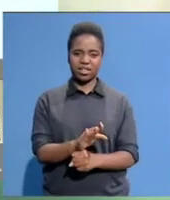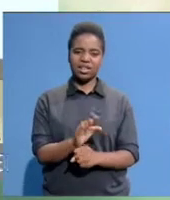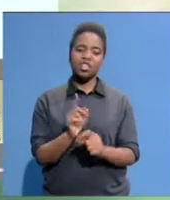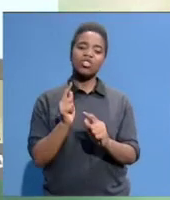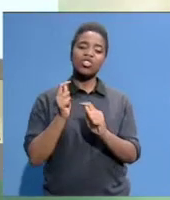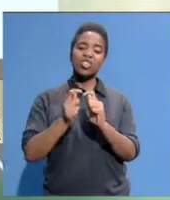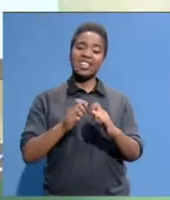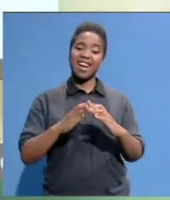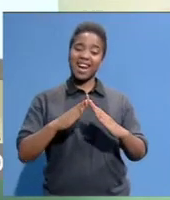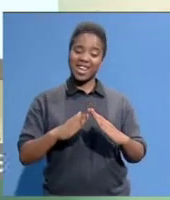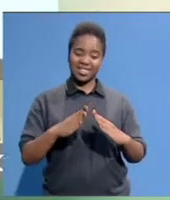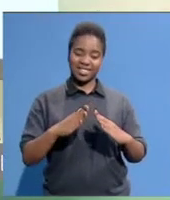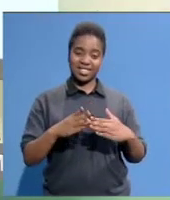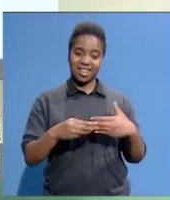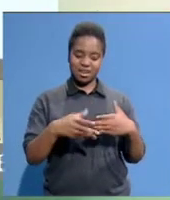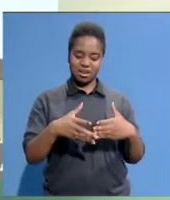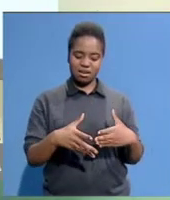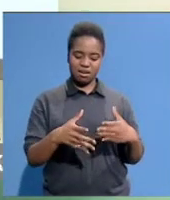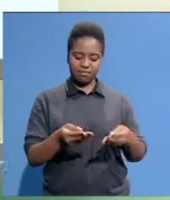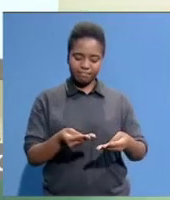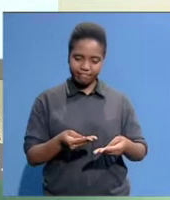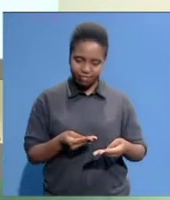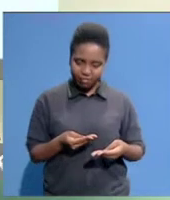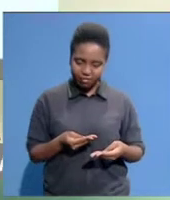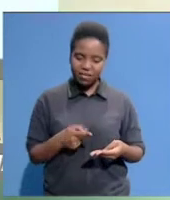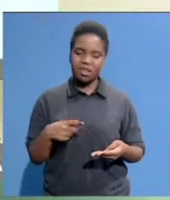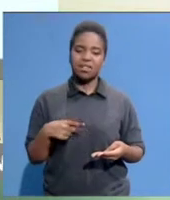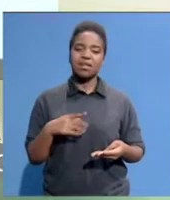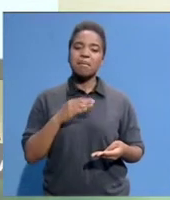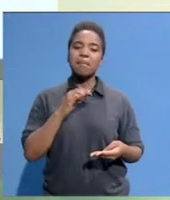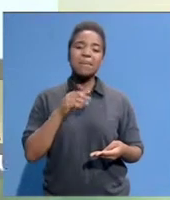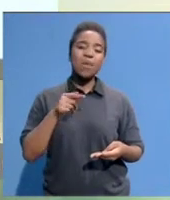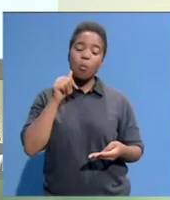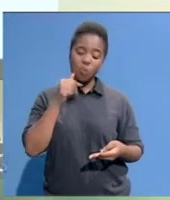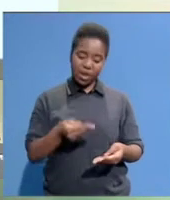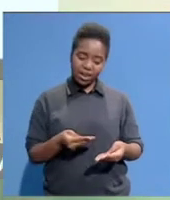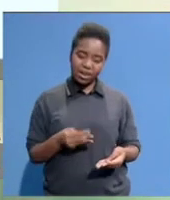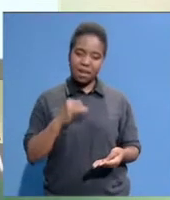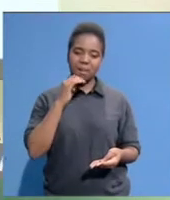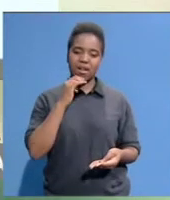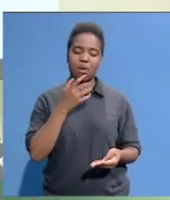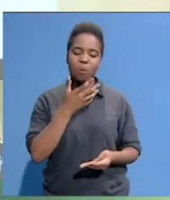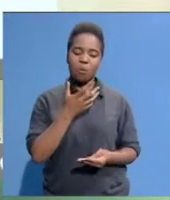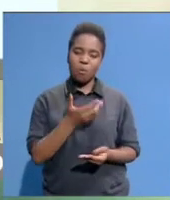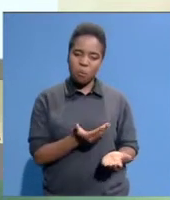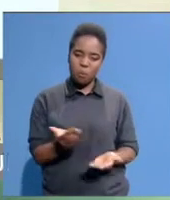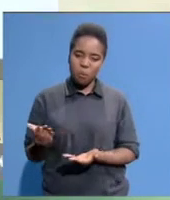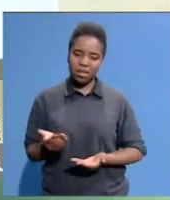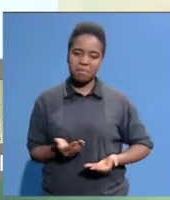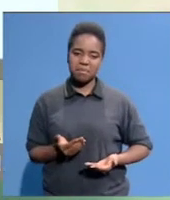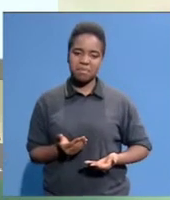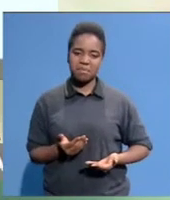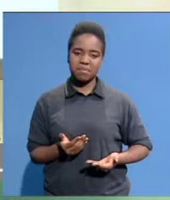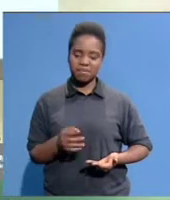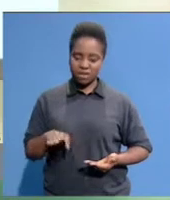Chairperson, to say words in welcoming the body of Dalibunga. And after